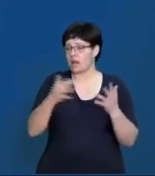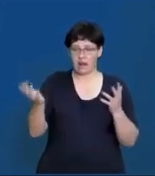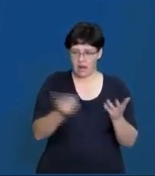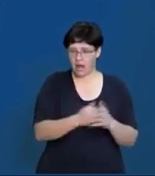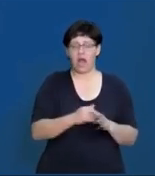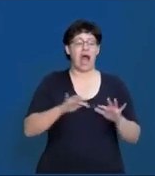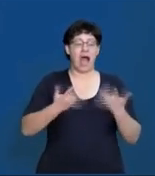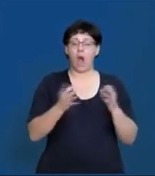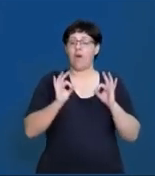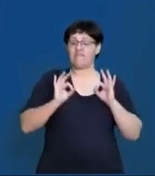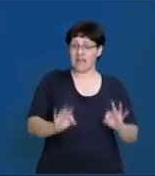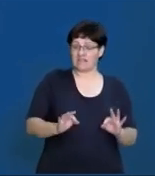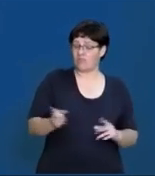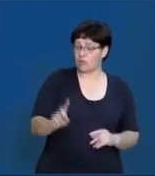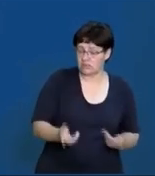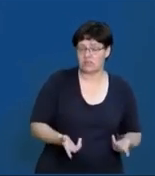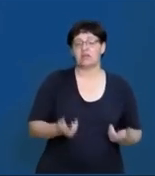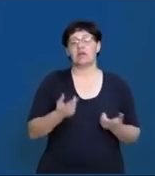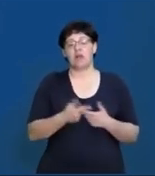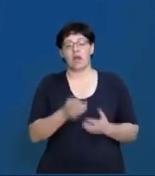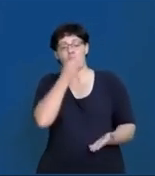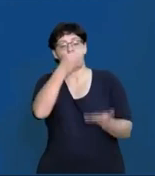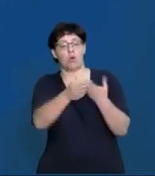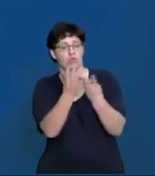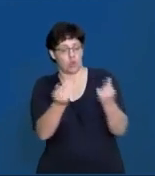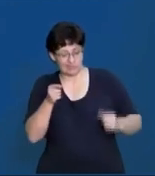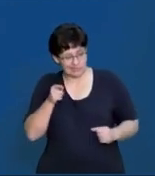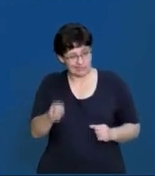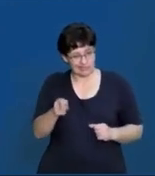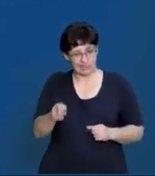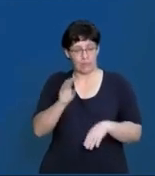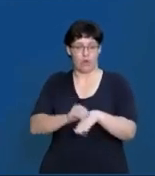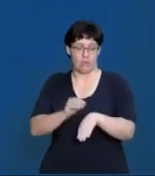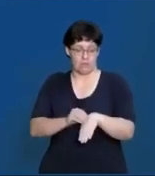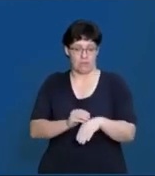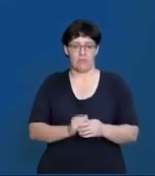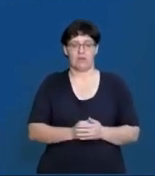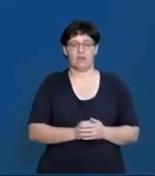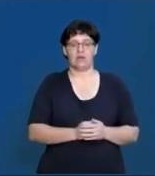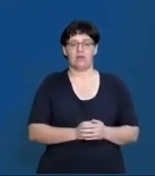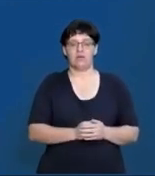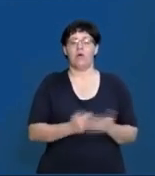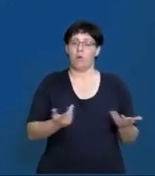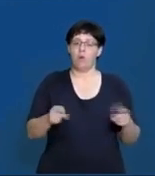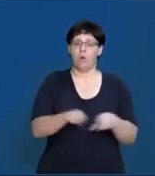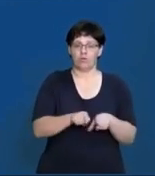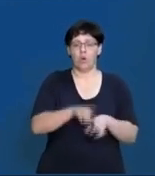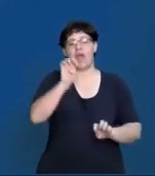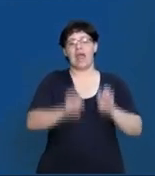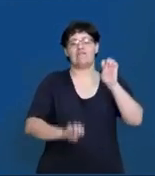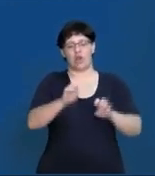are the consequences of, etc., etc.? How effective are? Propose a solution to this